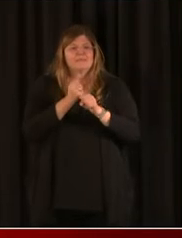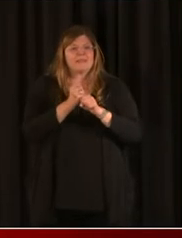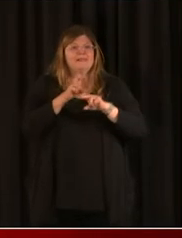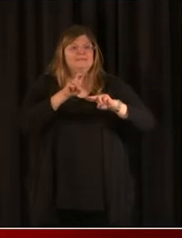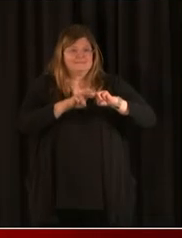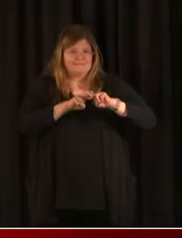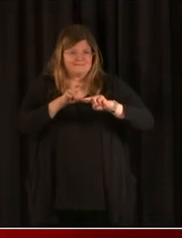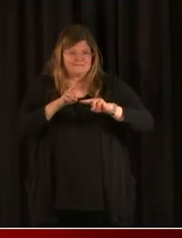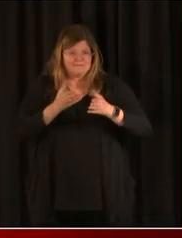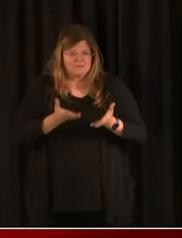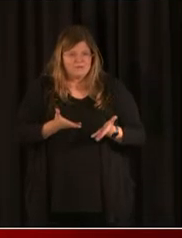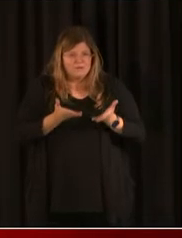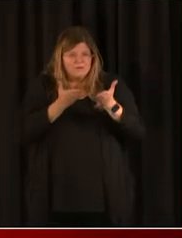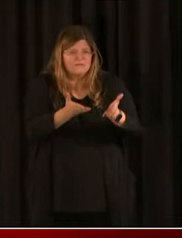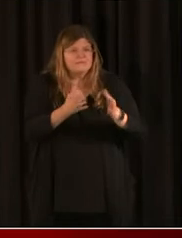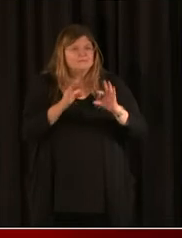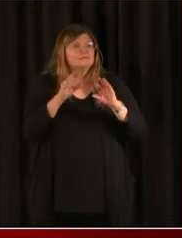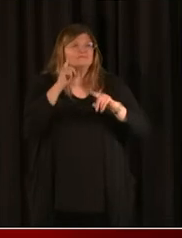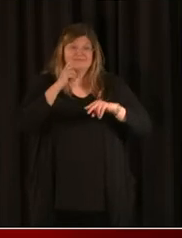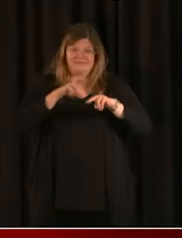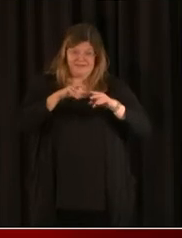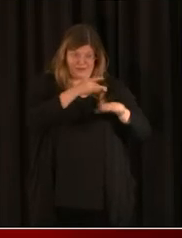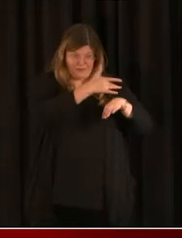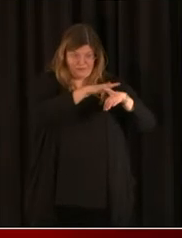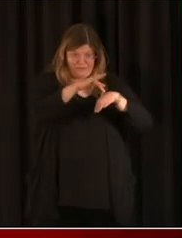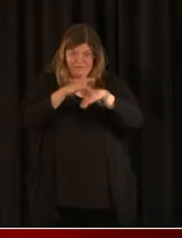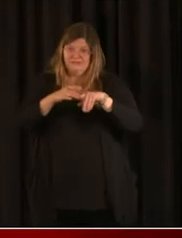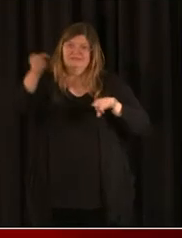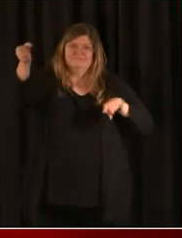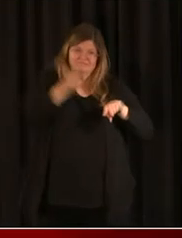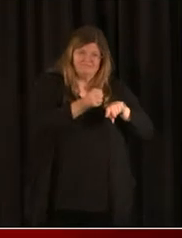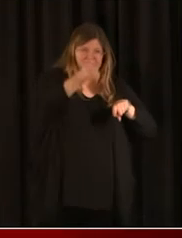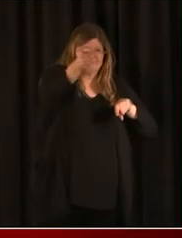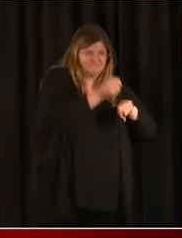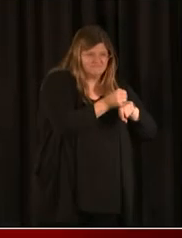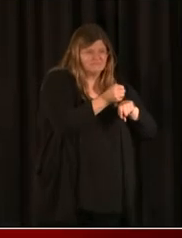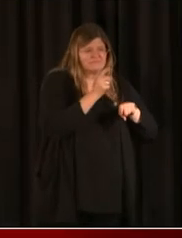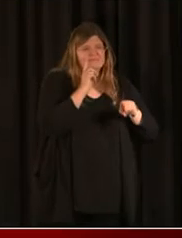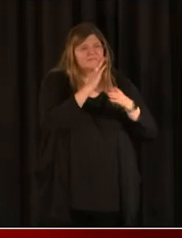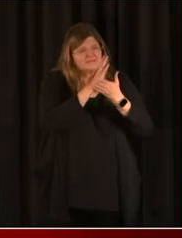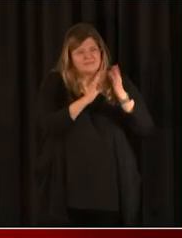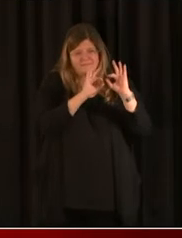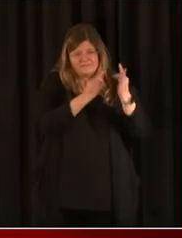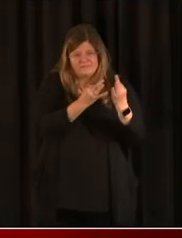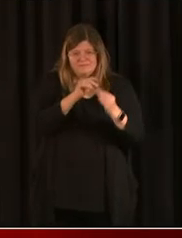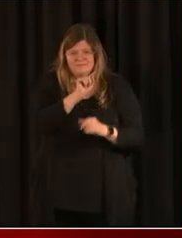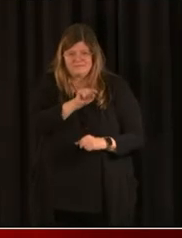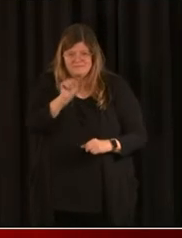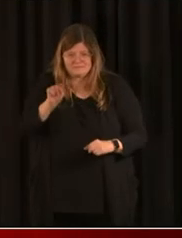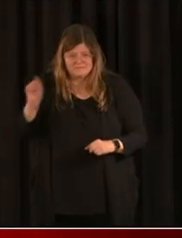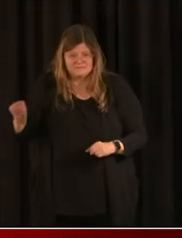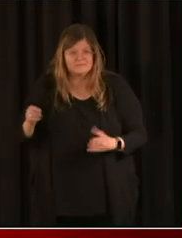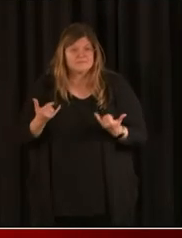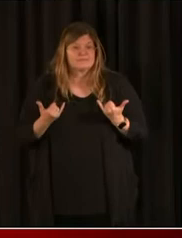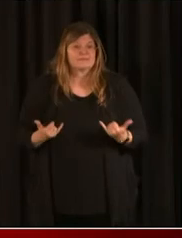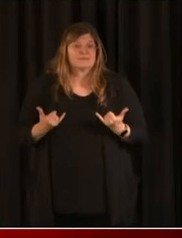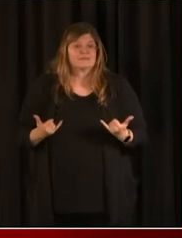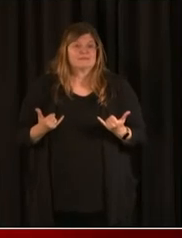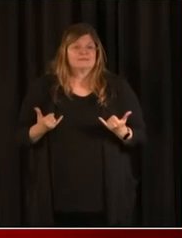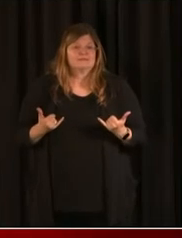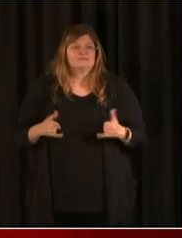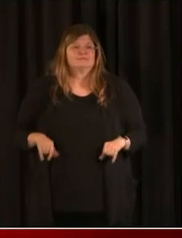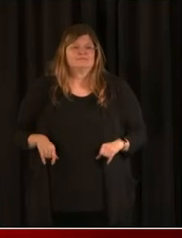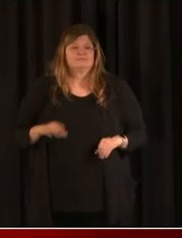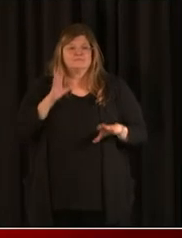families in alignment with those plans. So go to the next slide. going to have an opportunity to hear directly